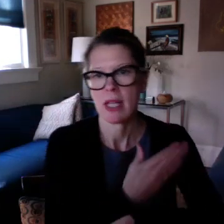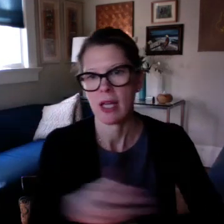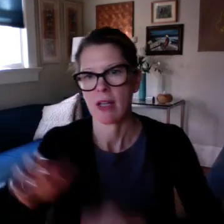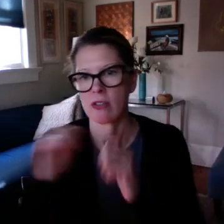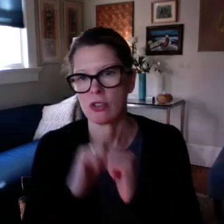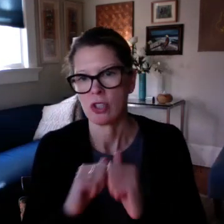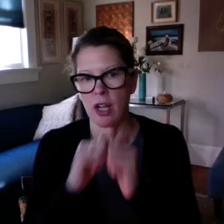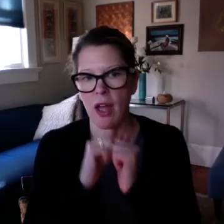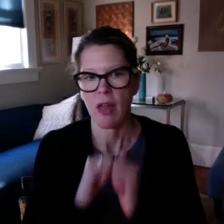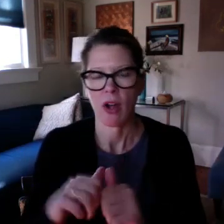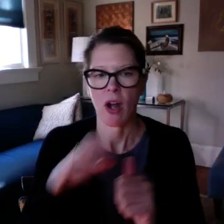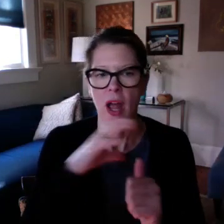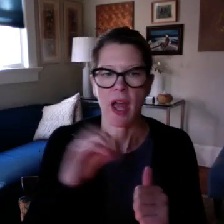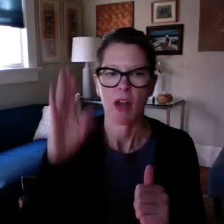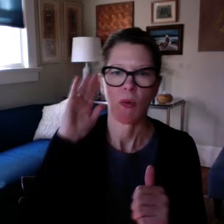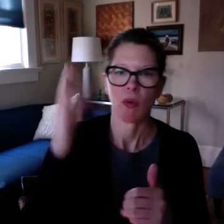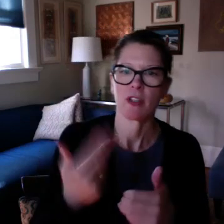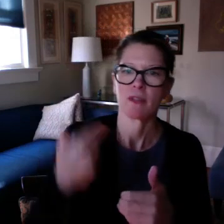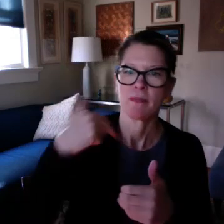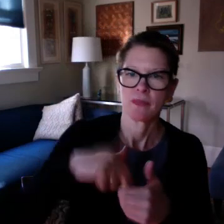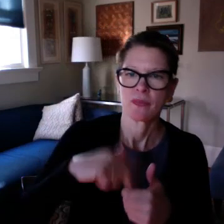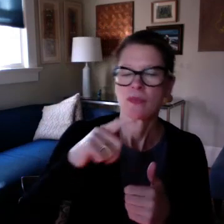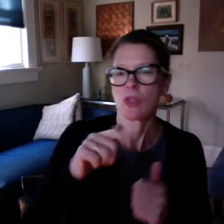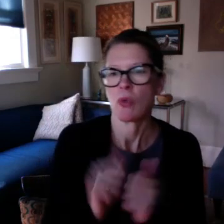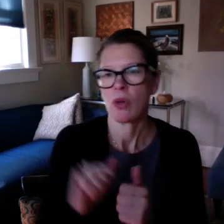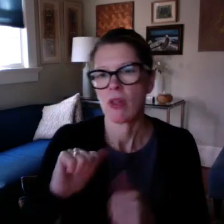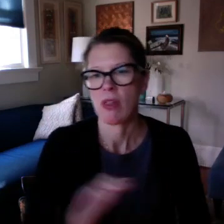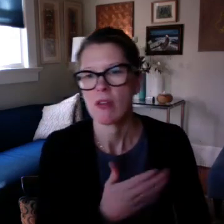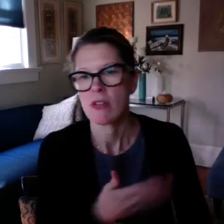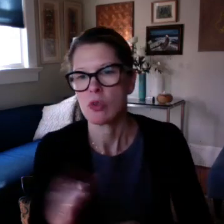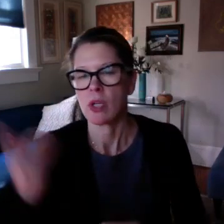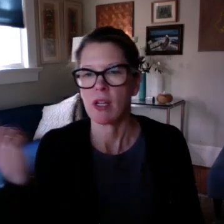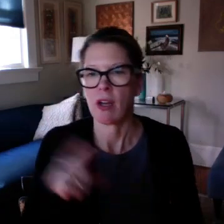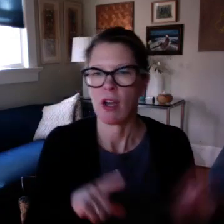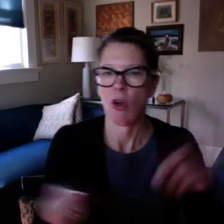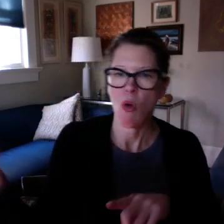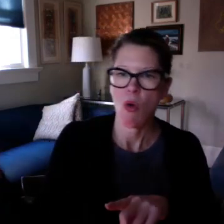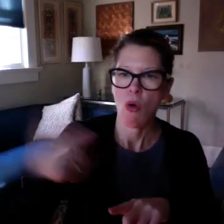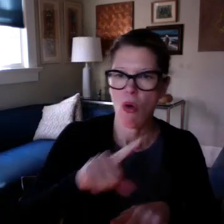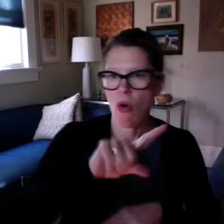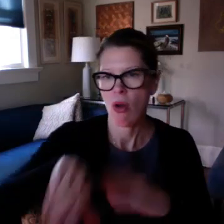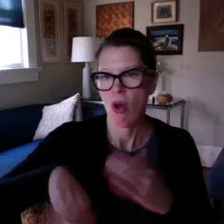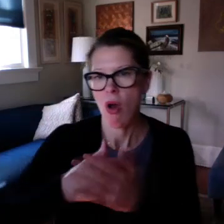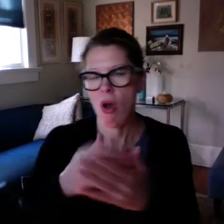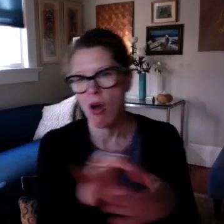Join in a song with sweet accord. And thus